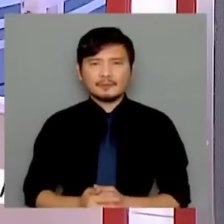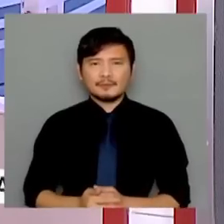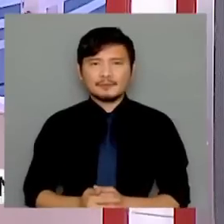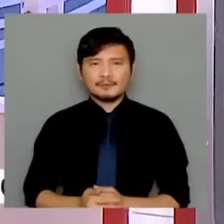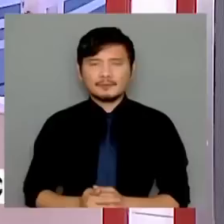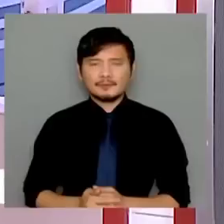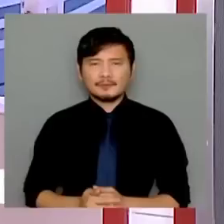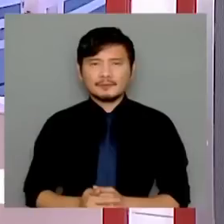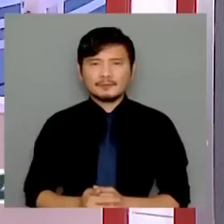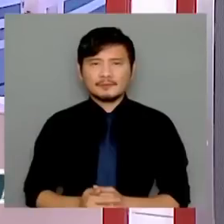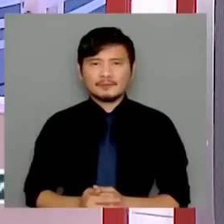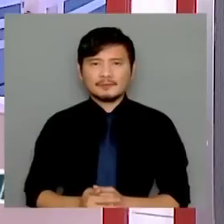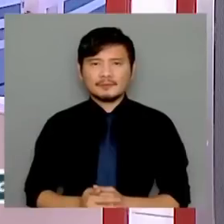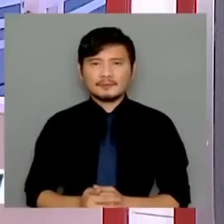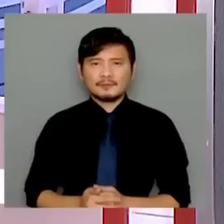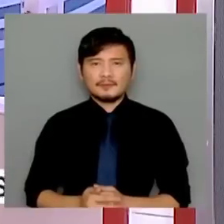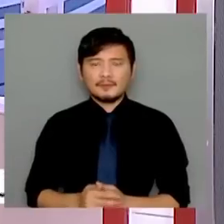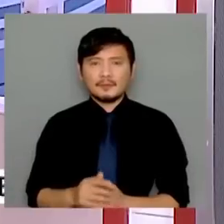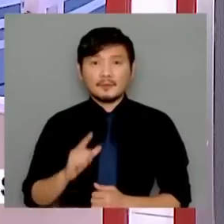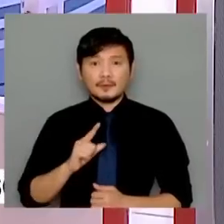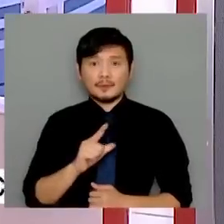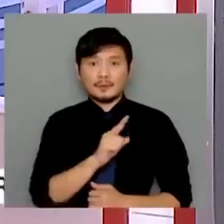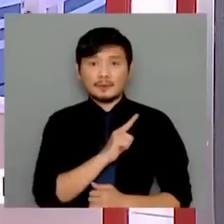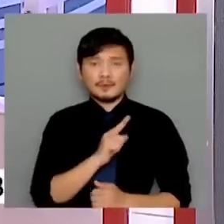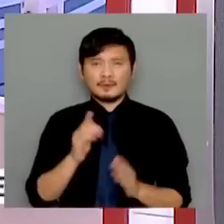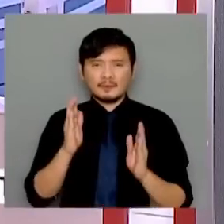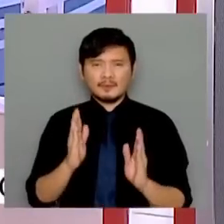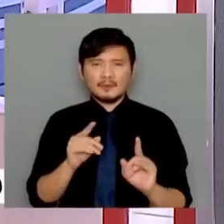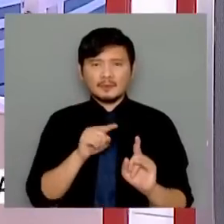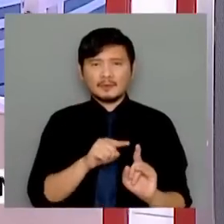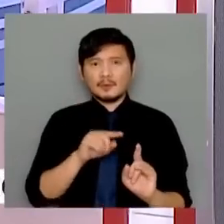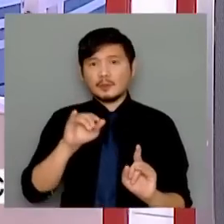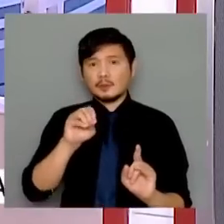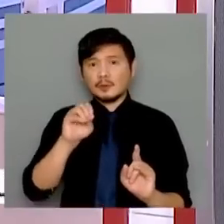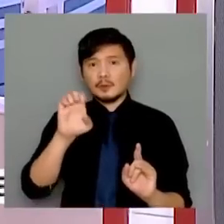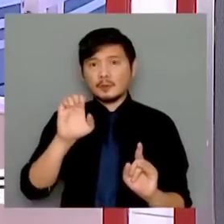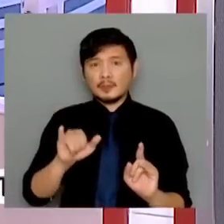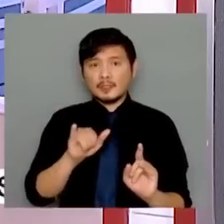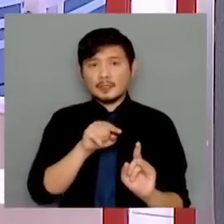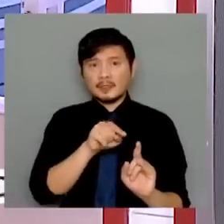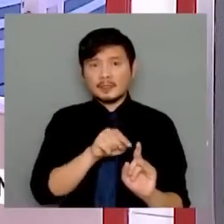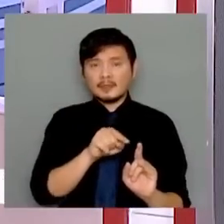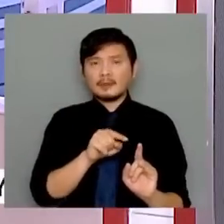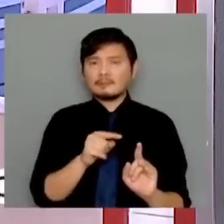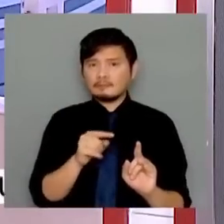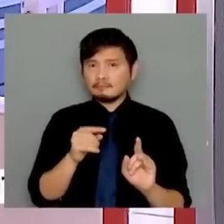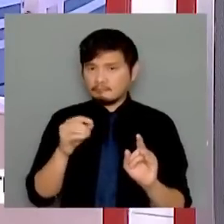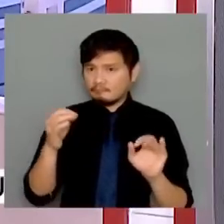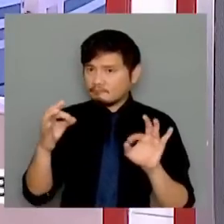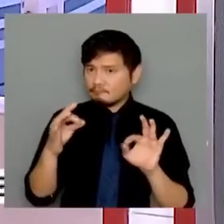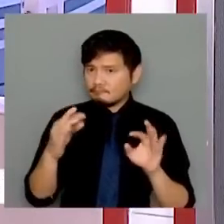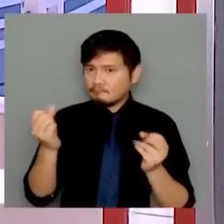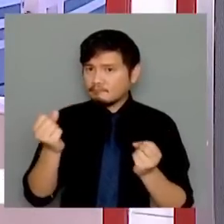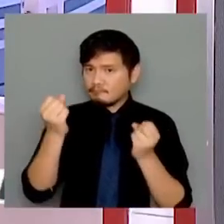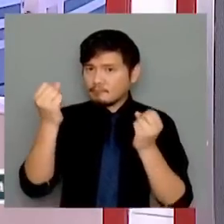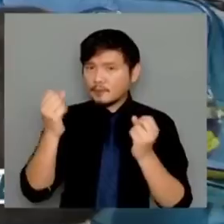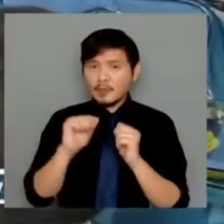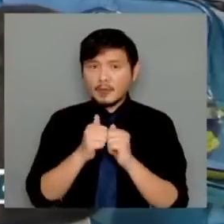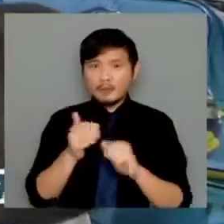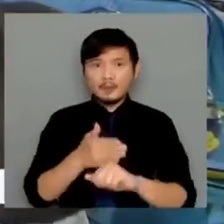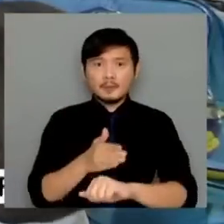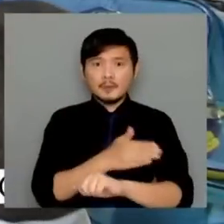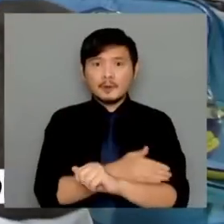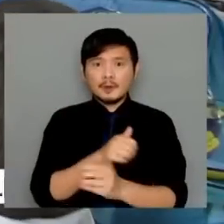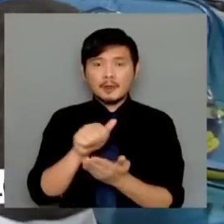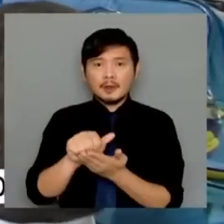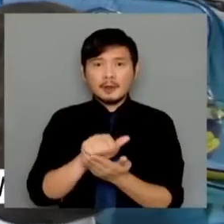For House lawmaker Joey Salceda, one of the ways Vice President-elect Duterte Carpio can improve the academic performance of Filipino students is